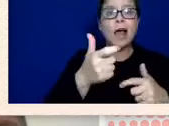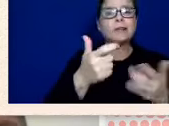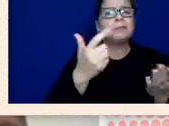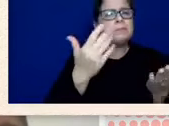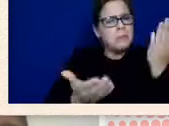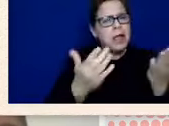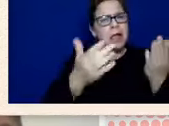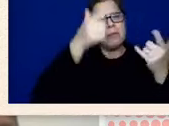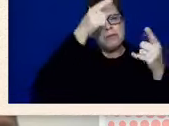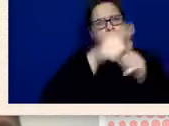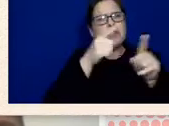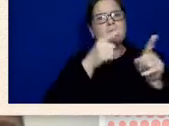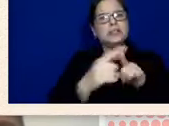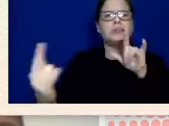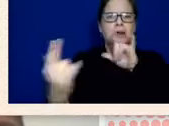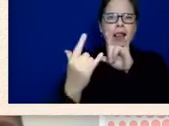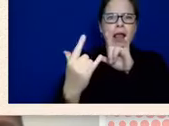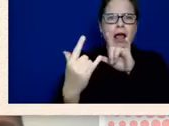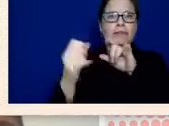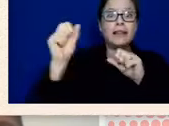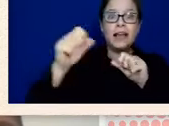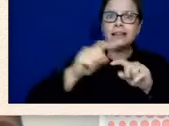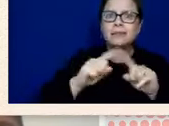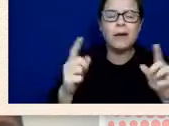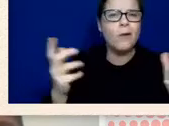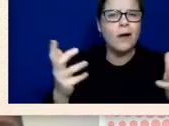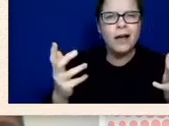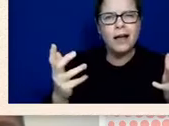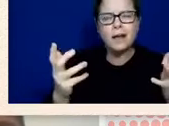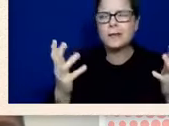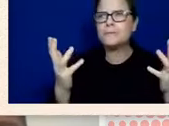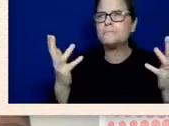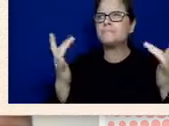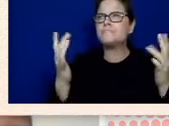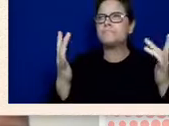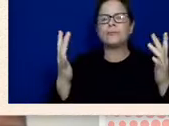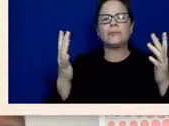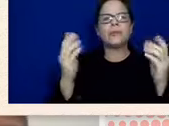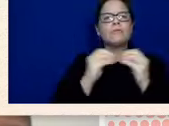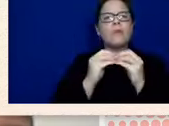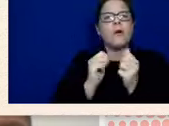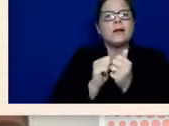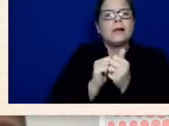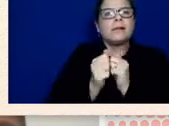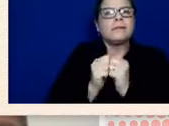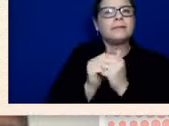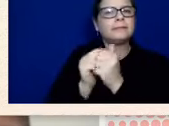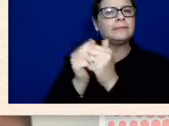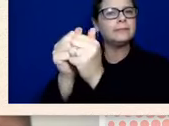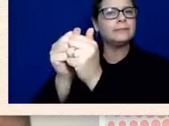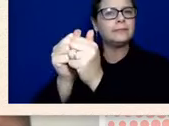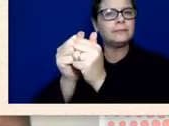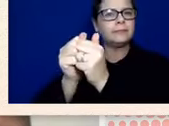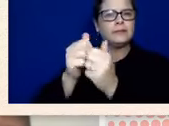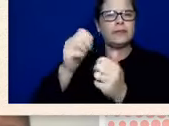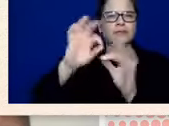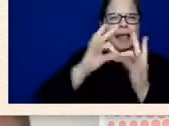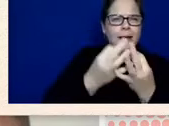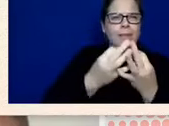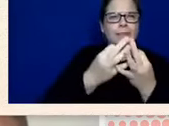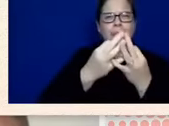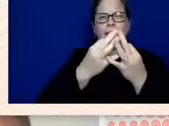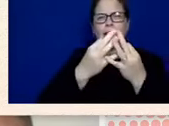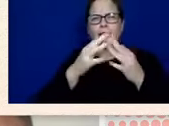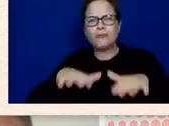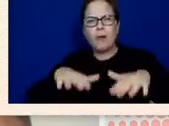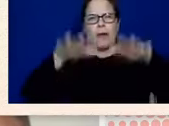but it was more of there was really um, this rivalry that you have amongst each other, and